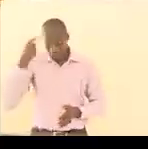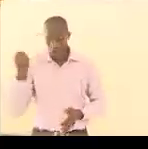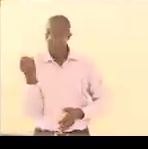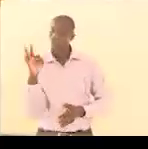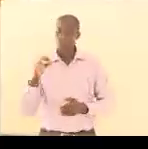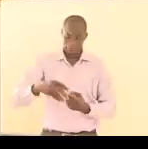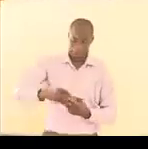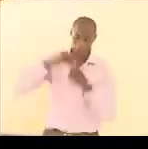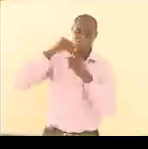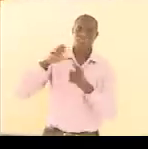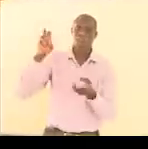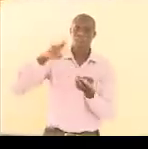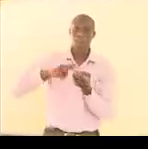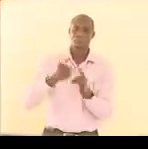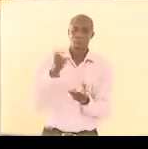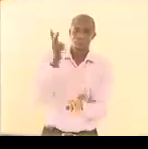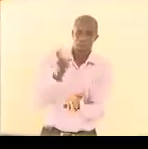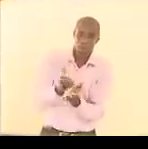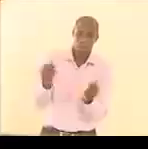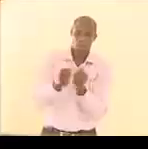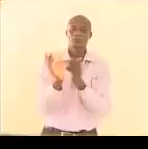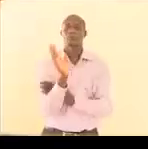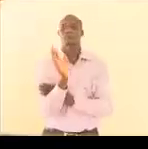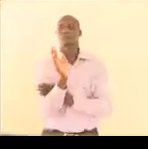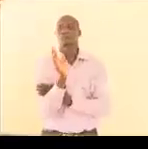a special relationship with God,